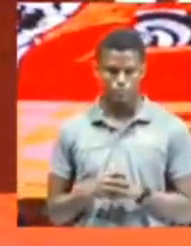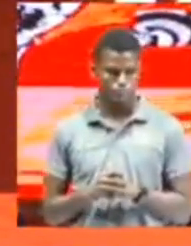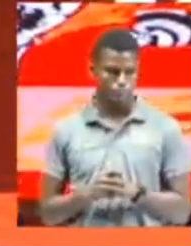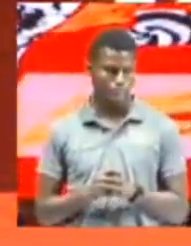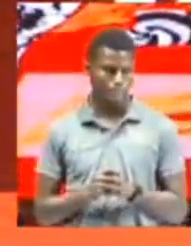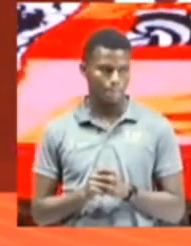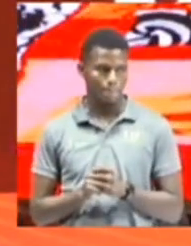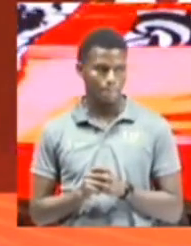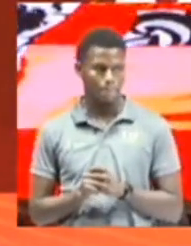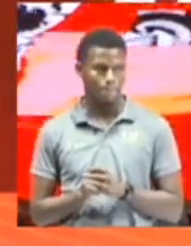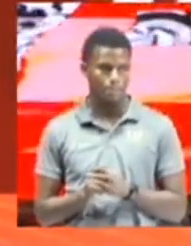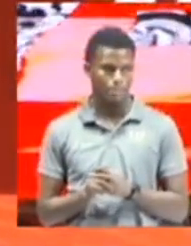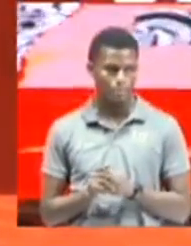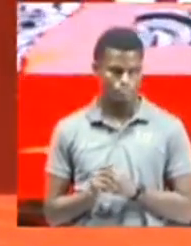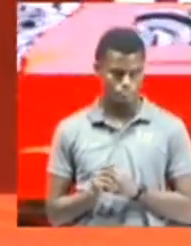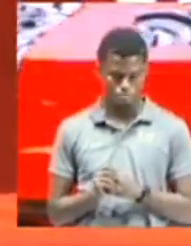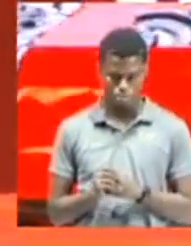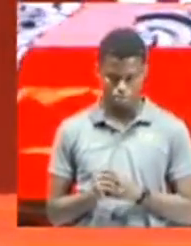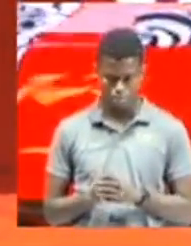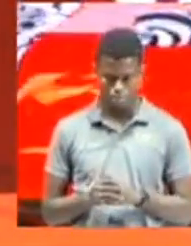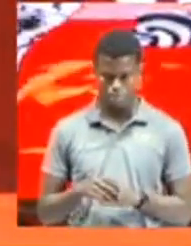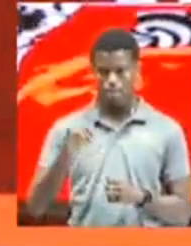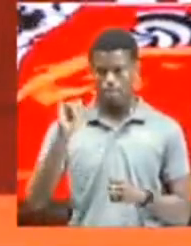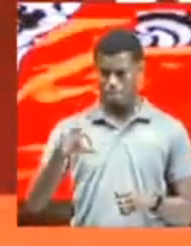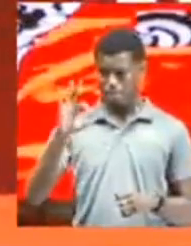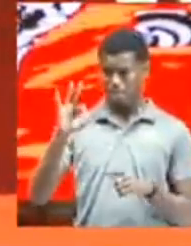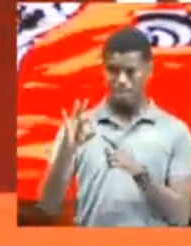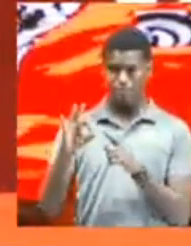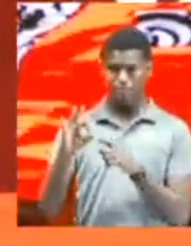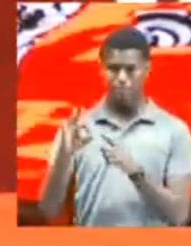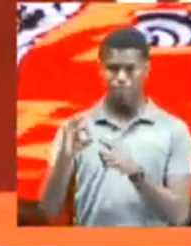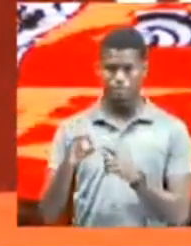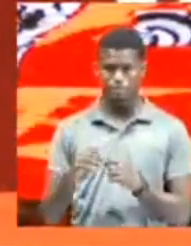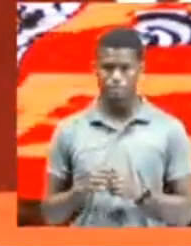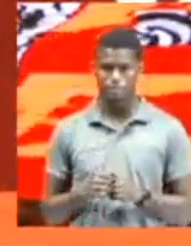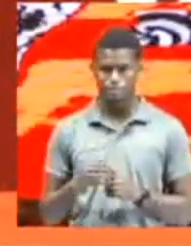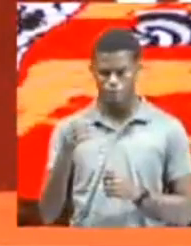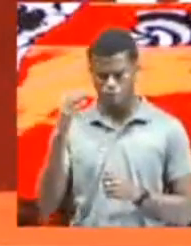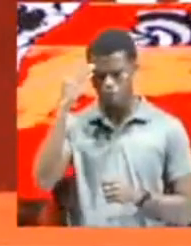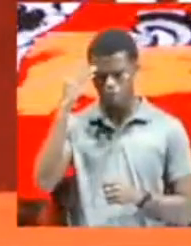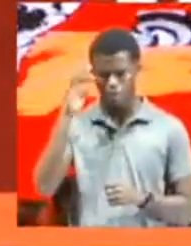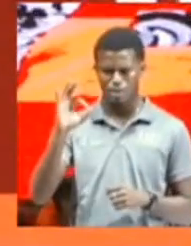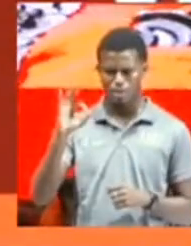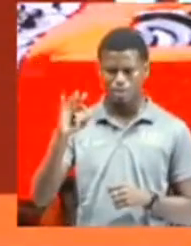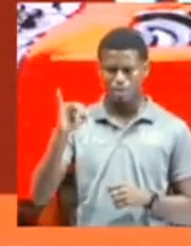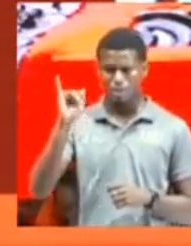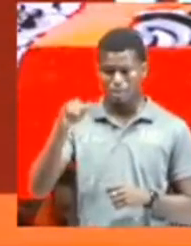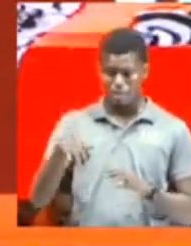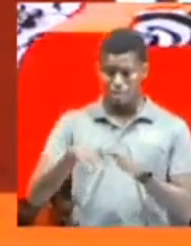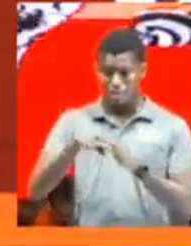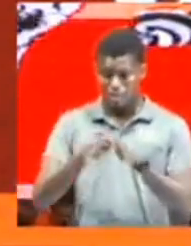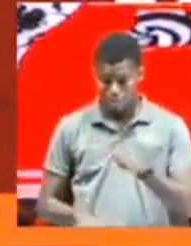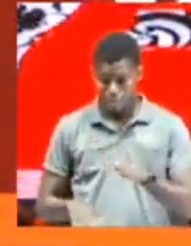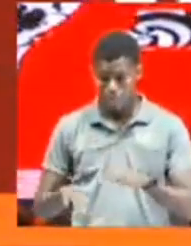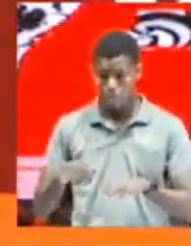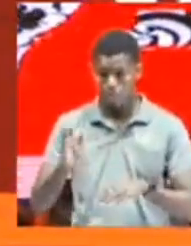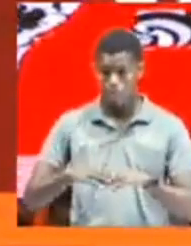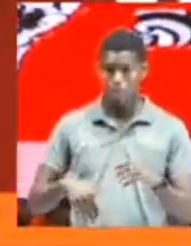That 9, you know 9, that is less than Andrew Wallace's bank accounts.